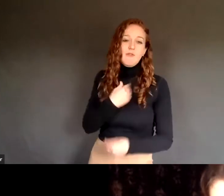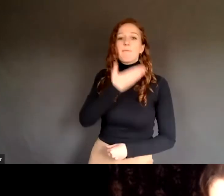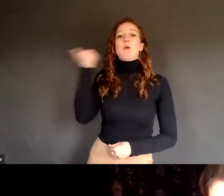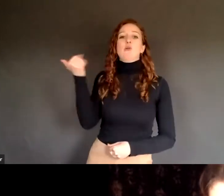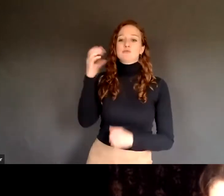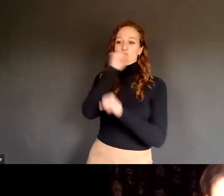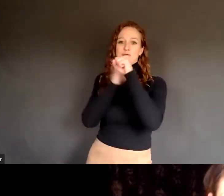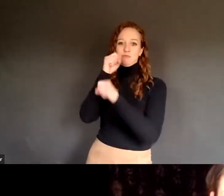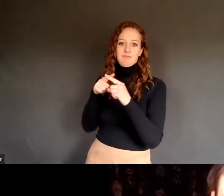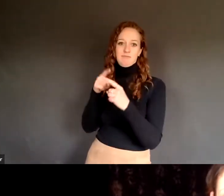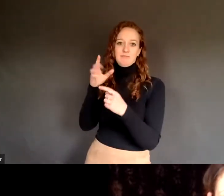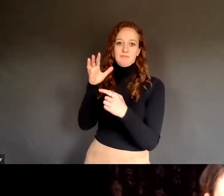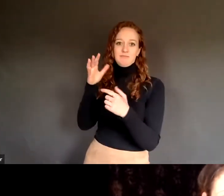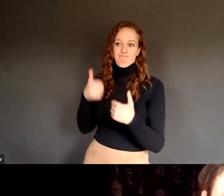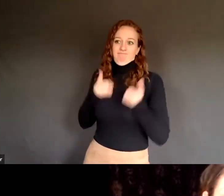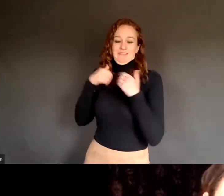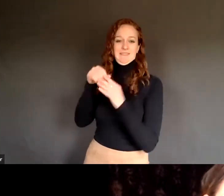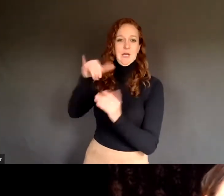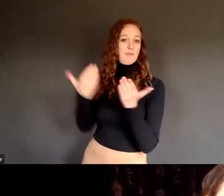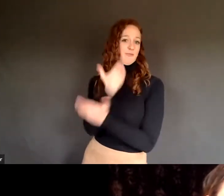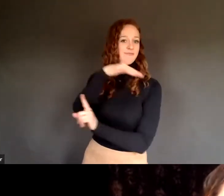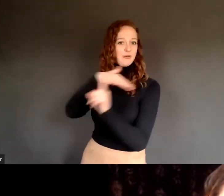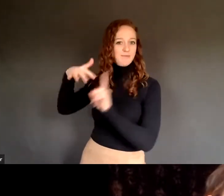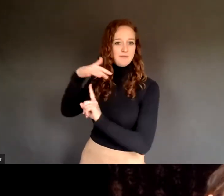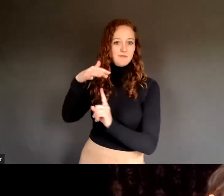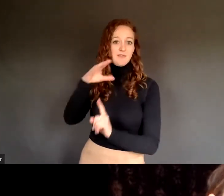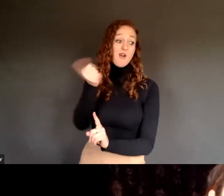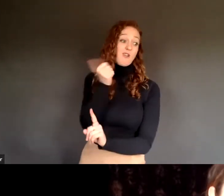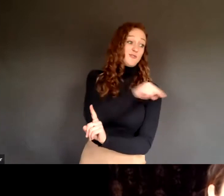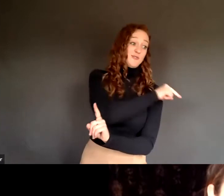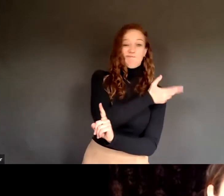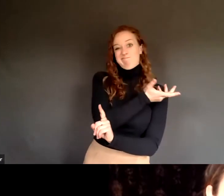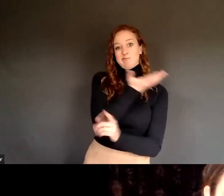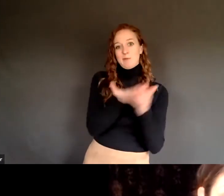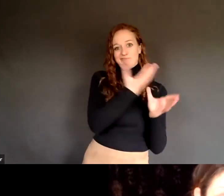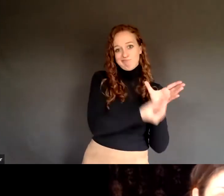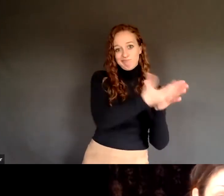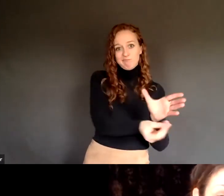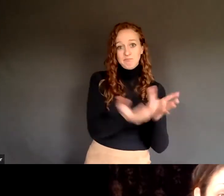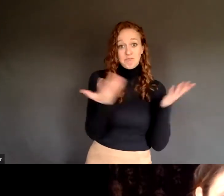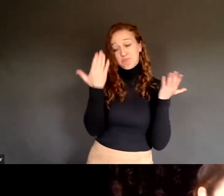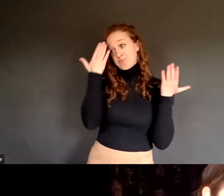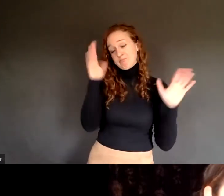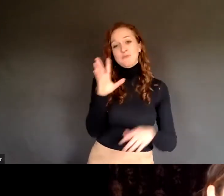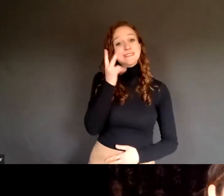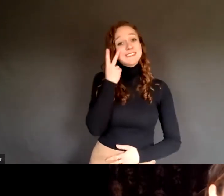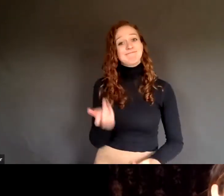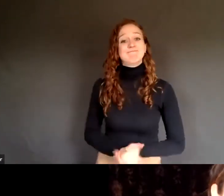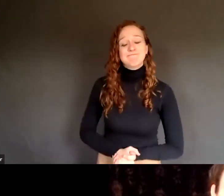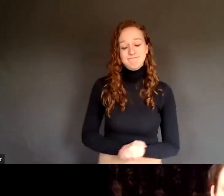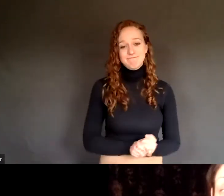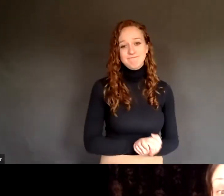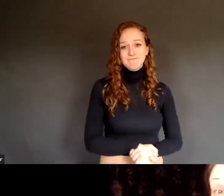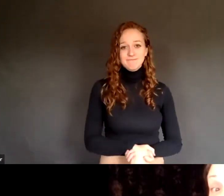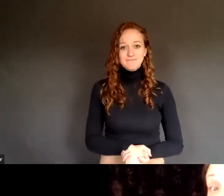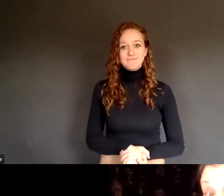the most thermally tolerant, and which of the kelps, develop sort of survival strategies in the new warming climate